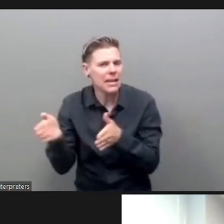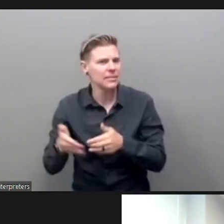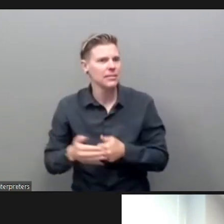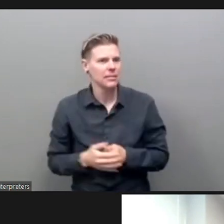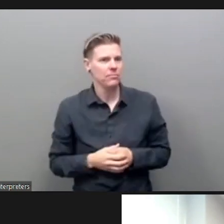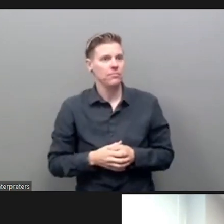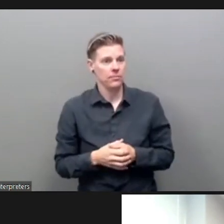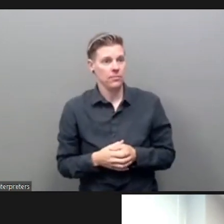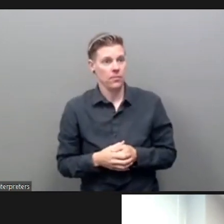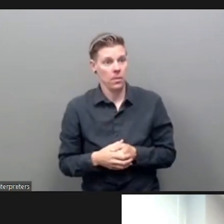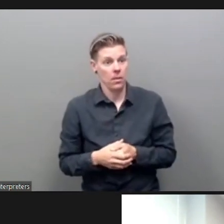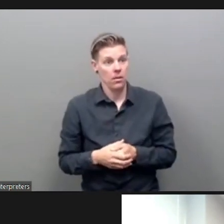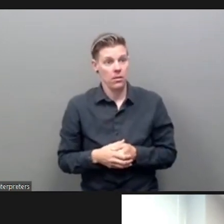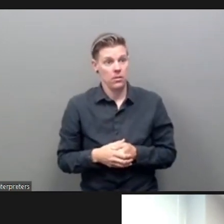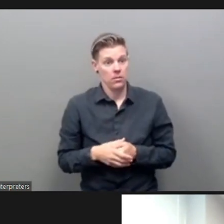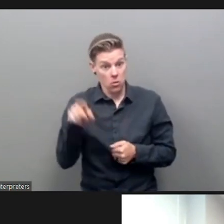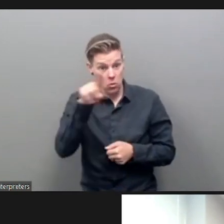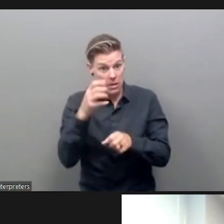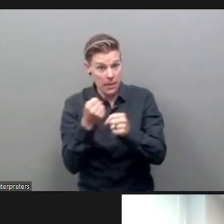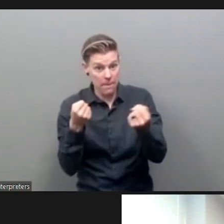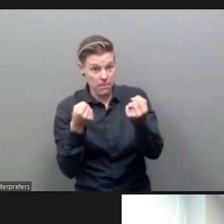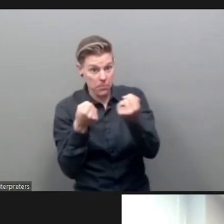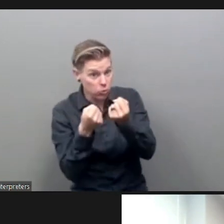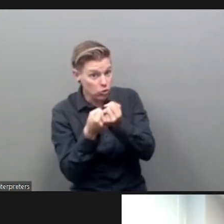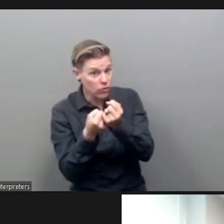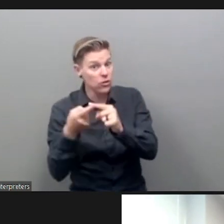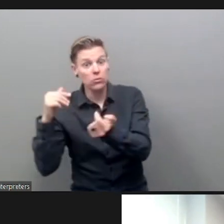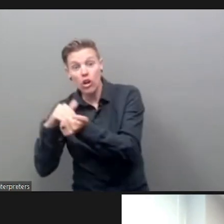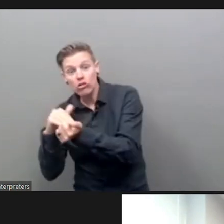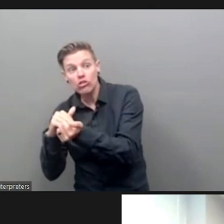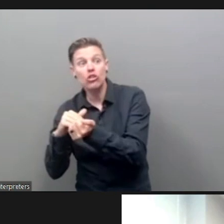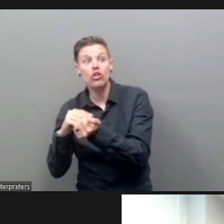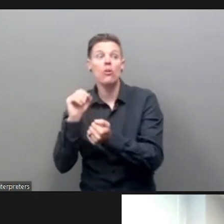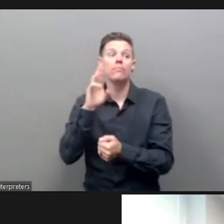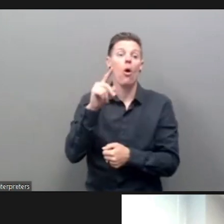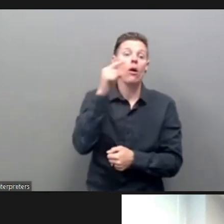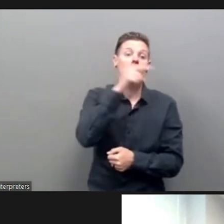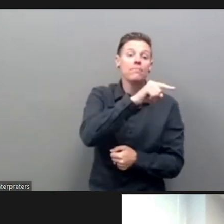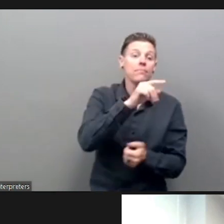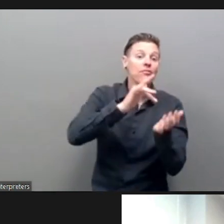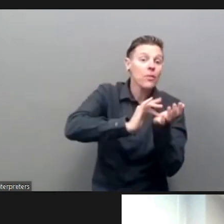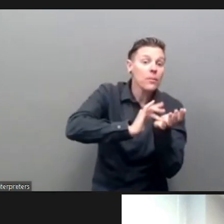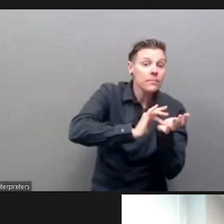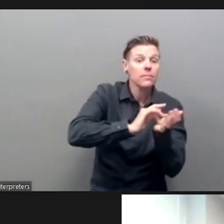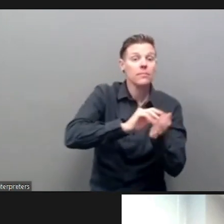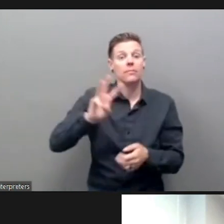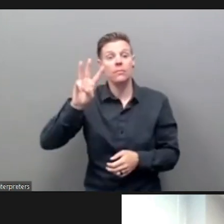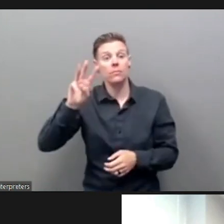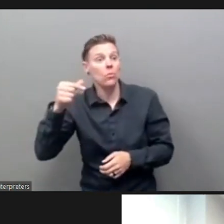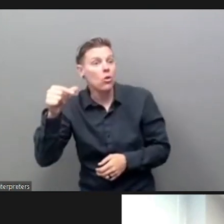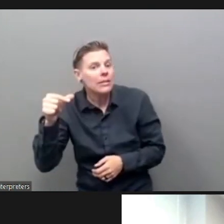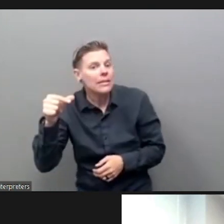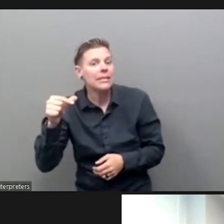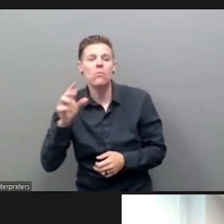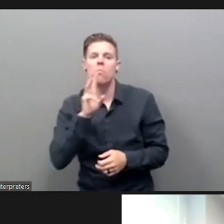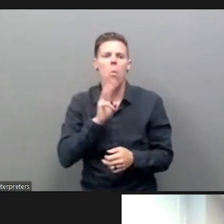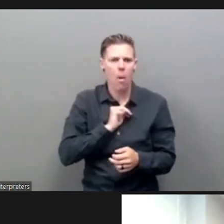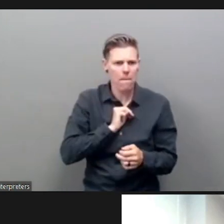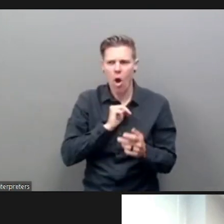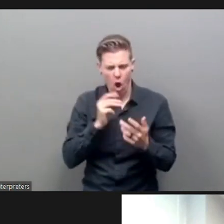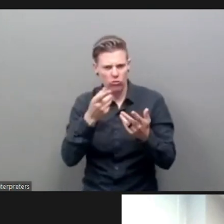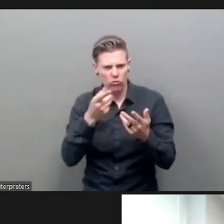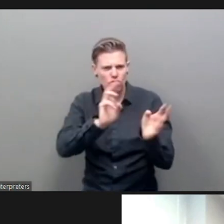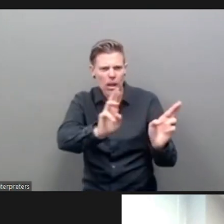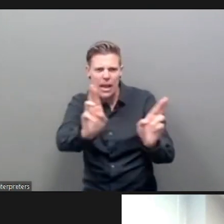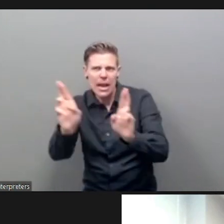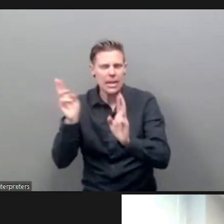like, when will you get the booster so I can get it at your office? All of those things are things that we can all do to actually turn the corner